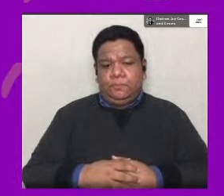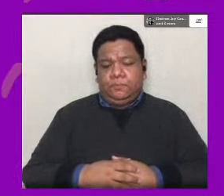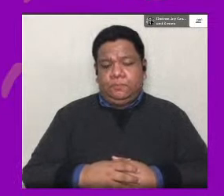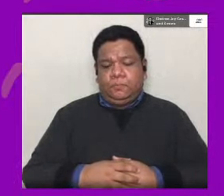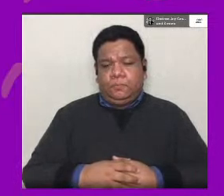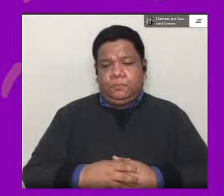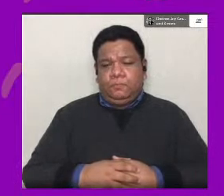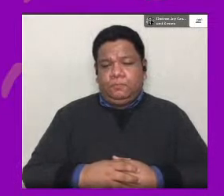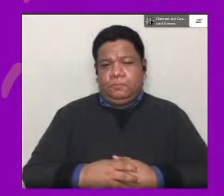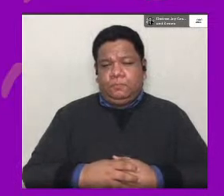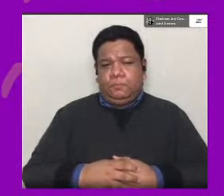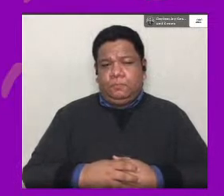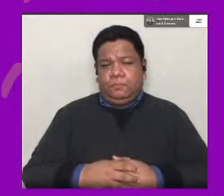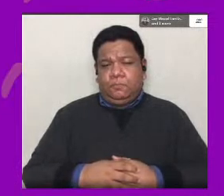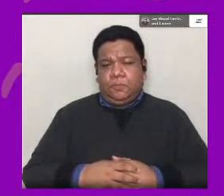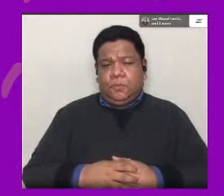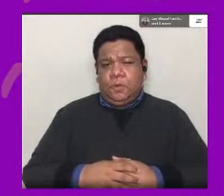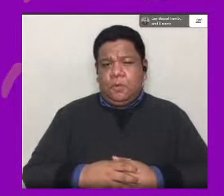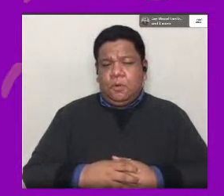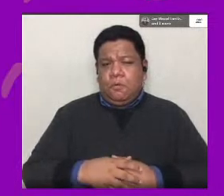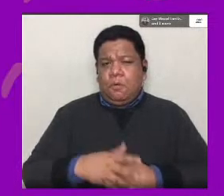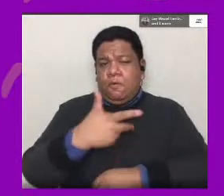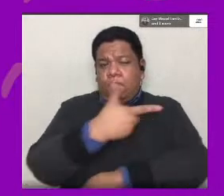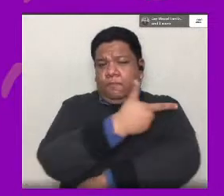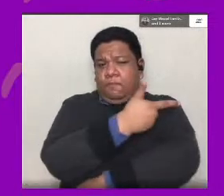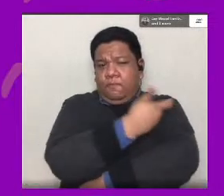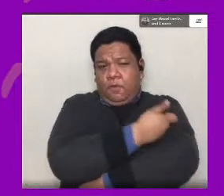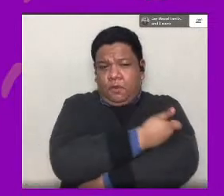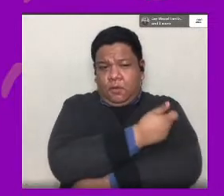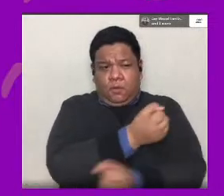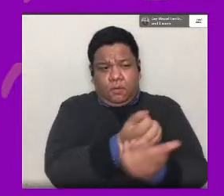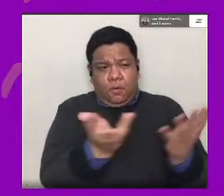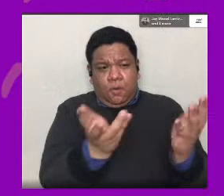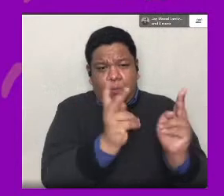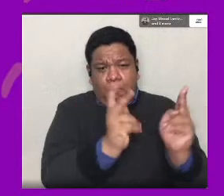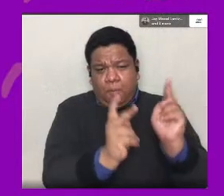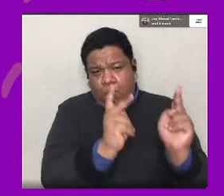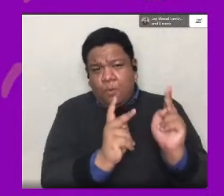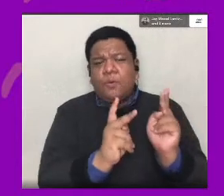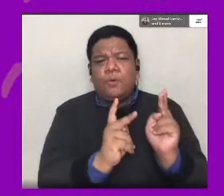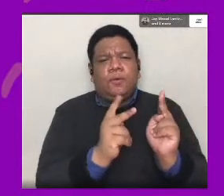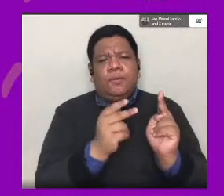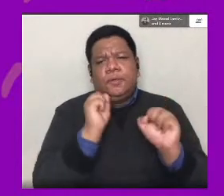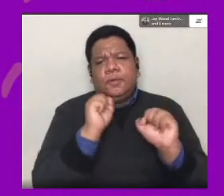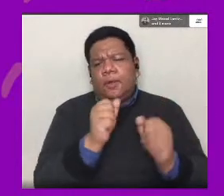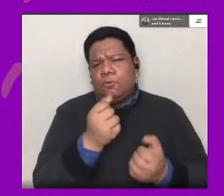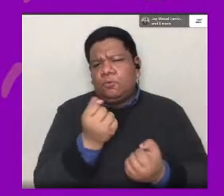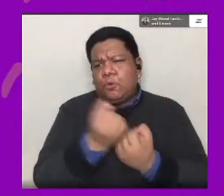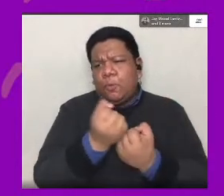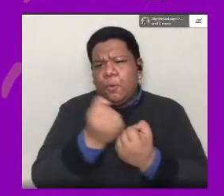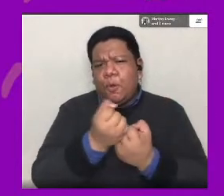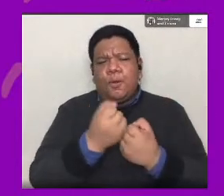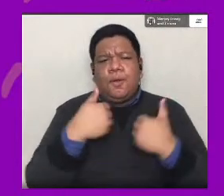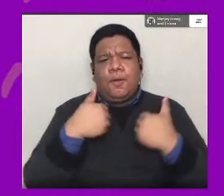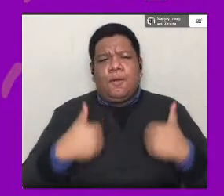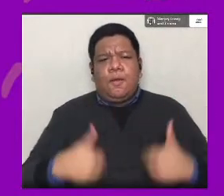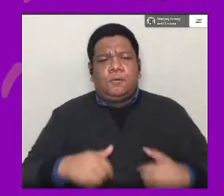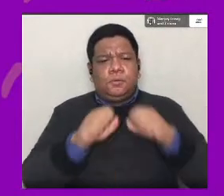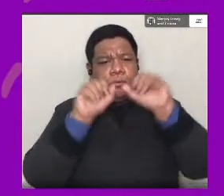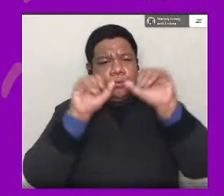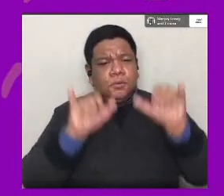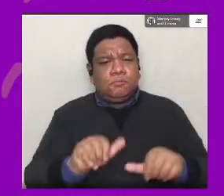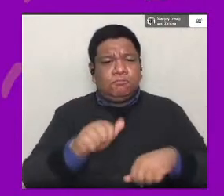Vaccinating populations also offers an opportunity to support primary healthcare systems and structures to build health